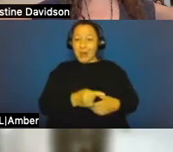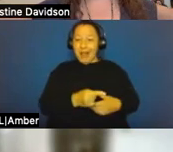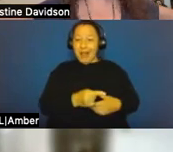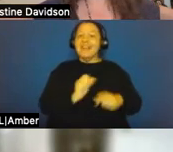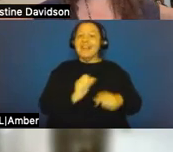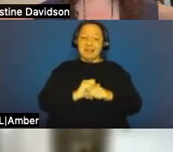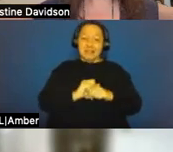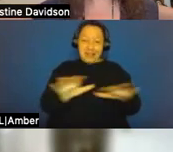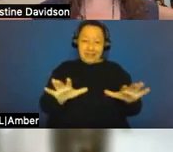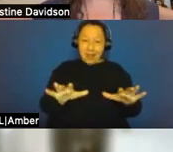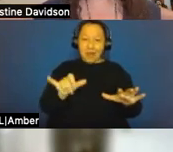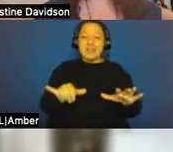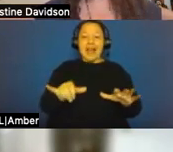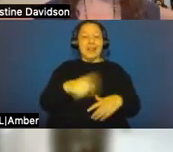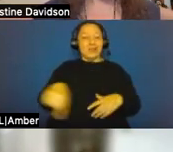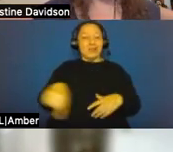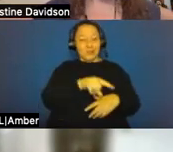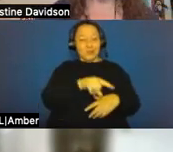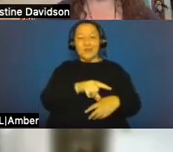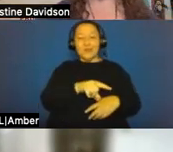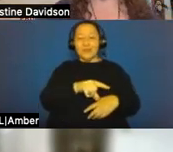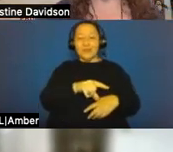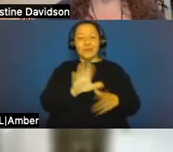everybody across wherever we are.